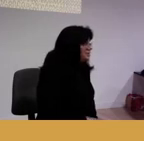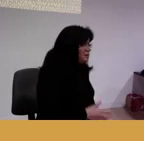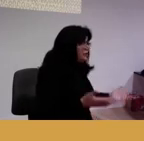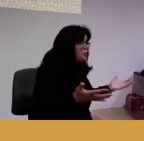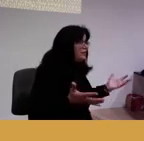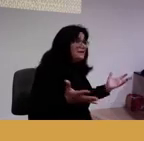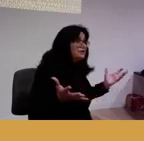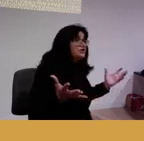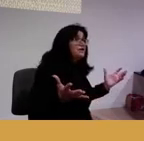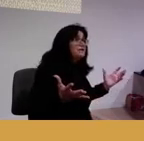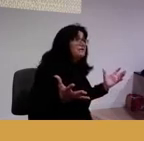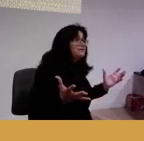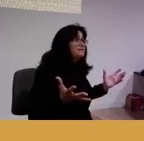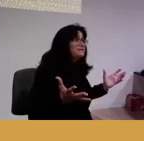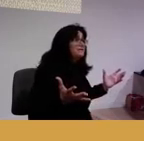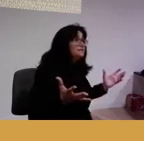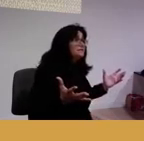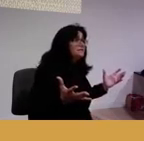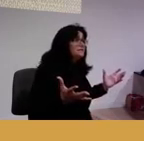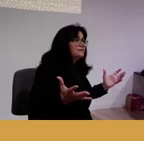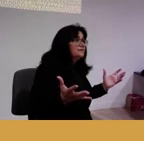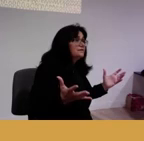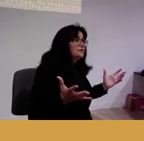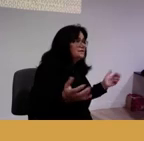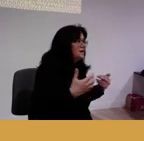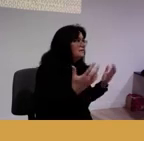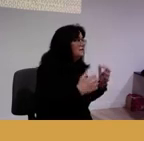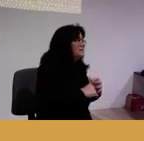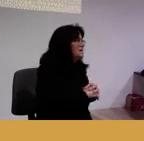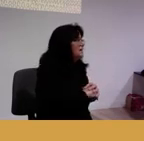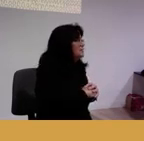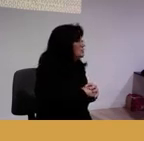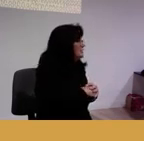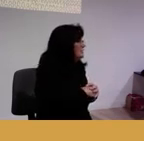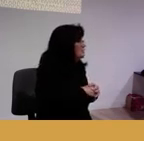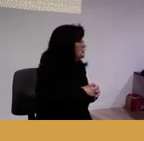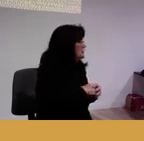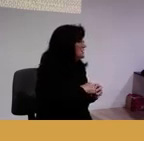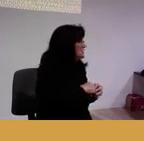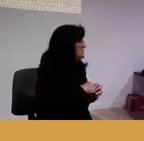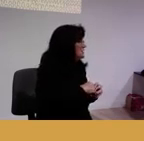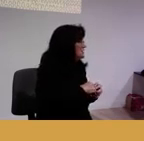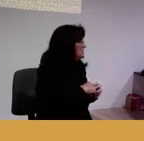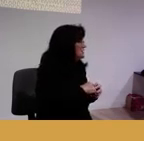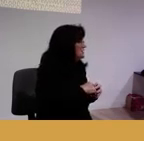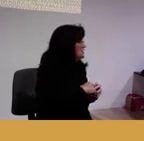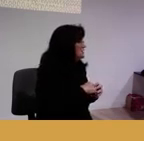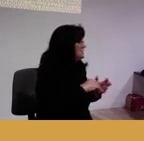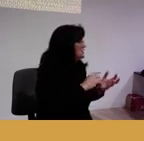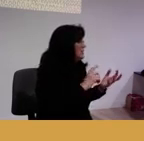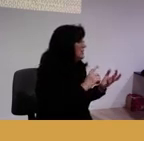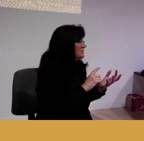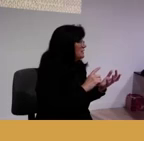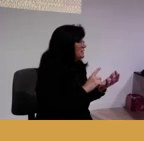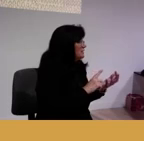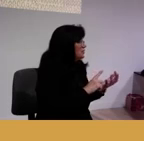English. If we called that English studies, it's exactly the same as learning Aboriginal studies.